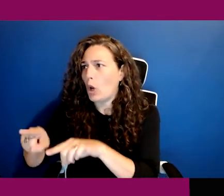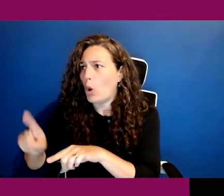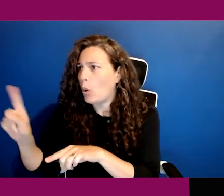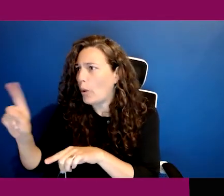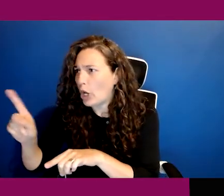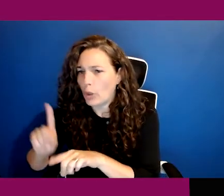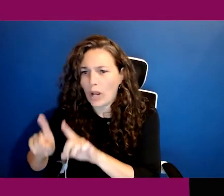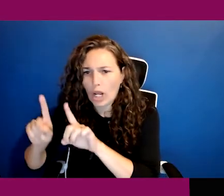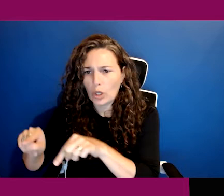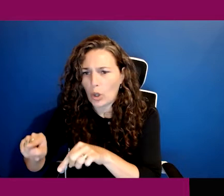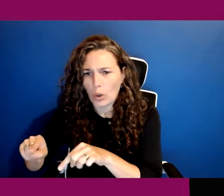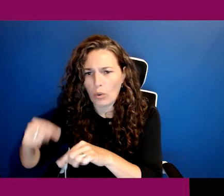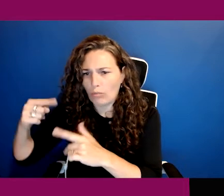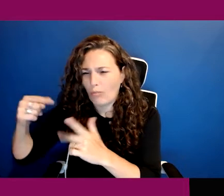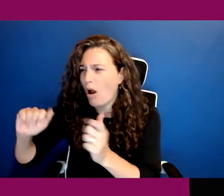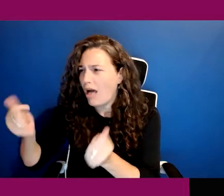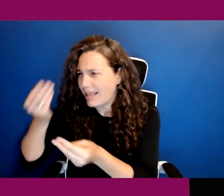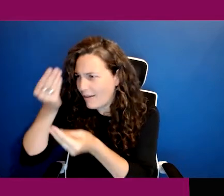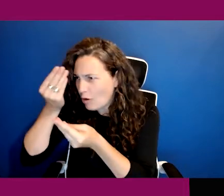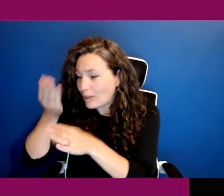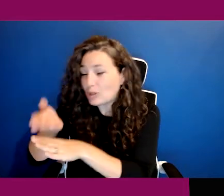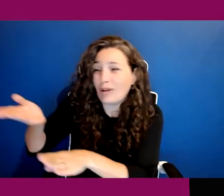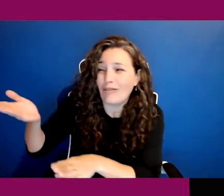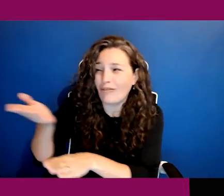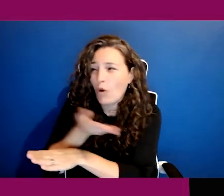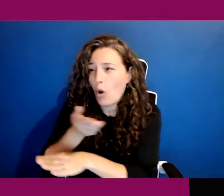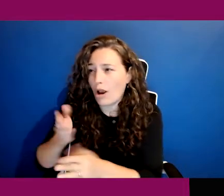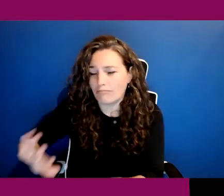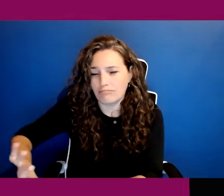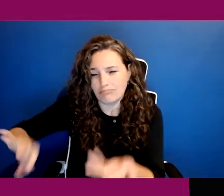happens and you need to evacuate.